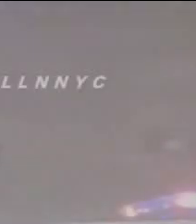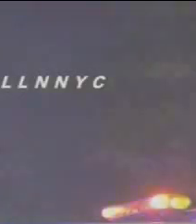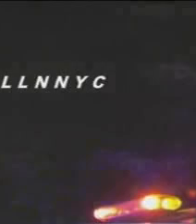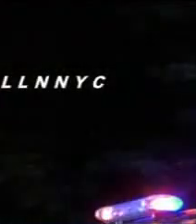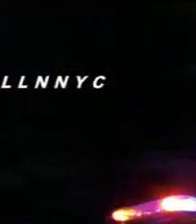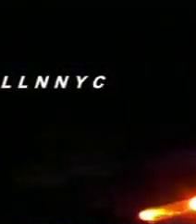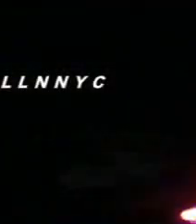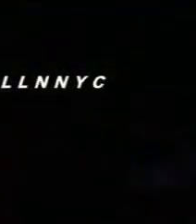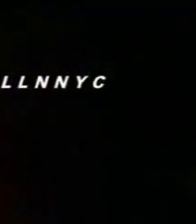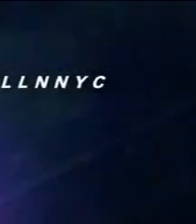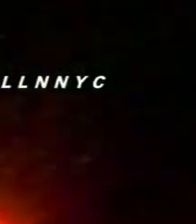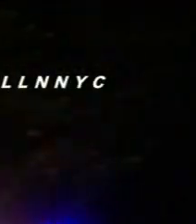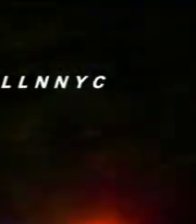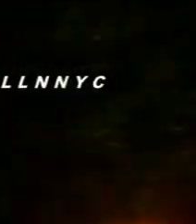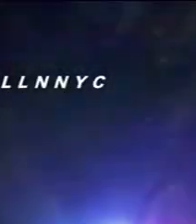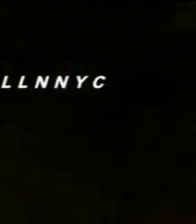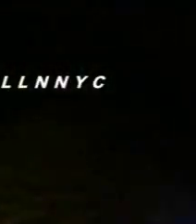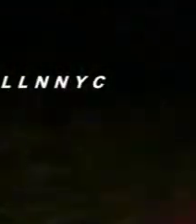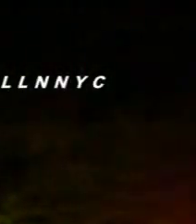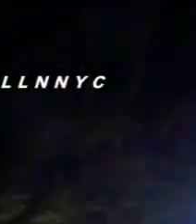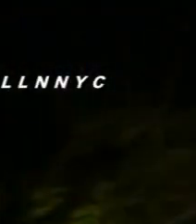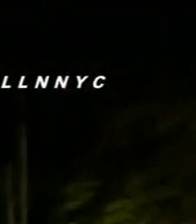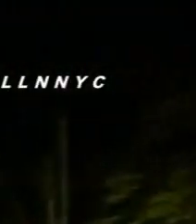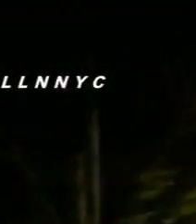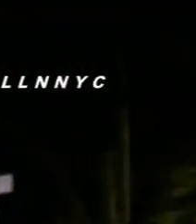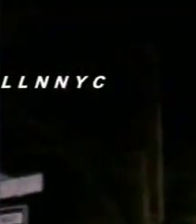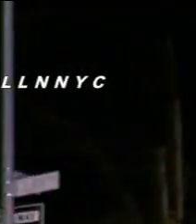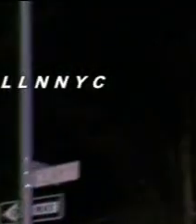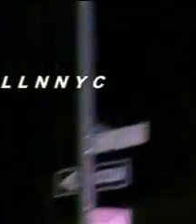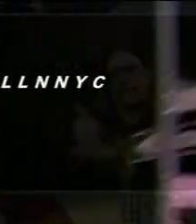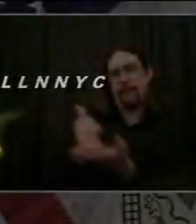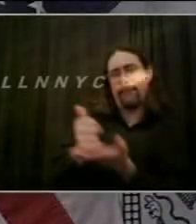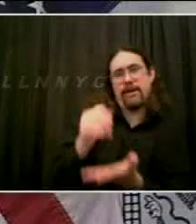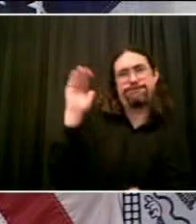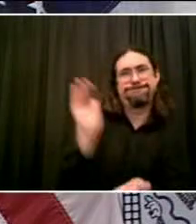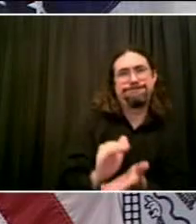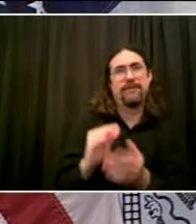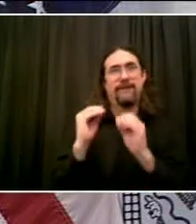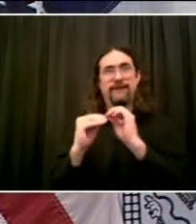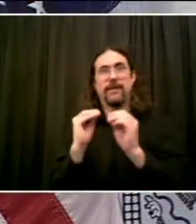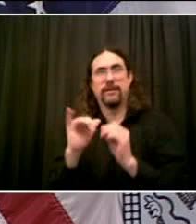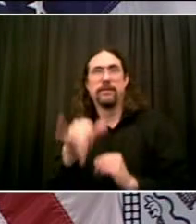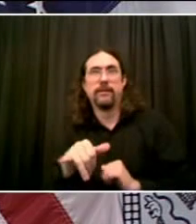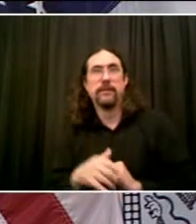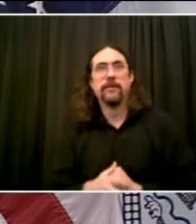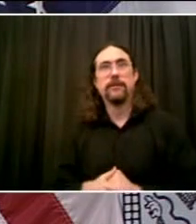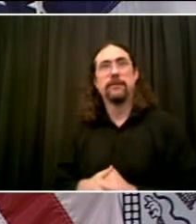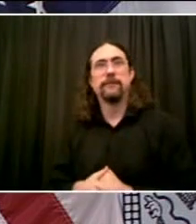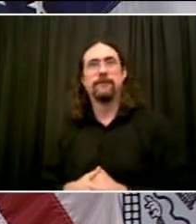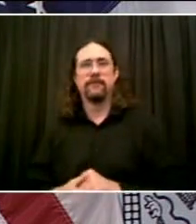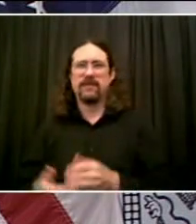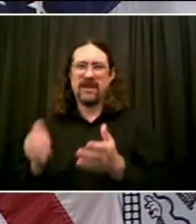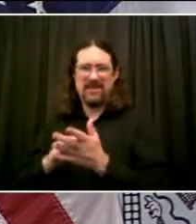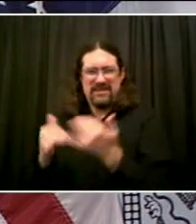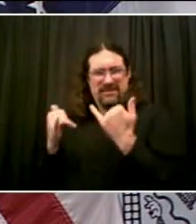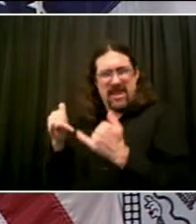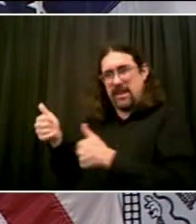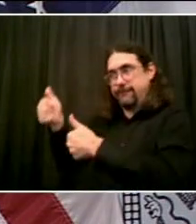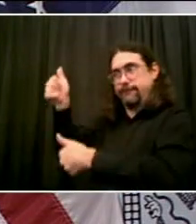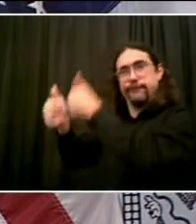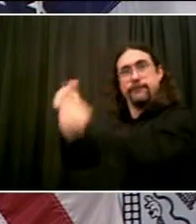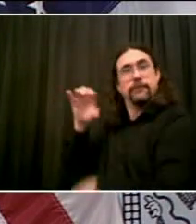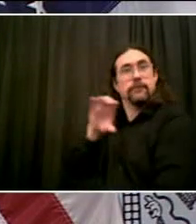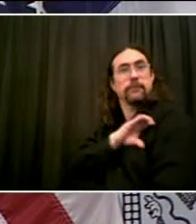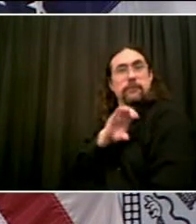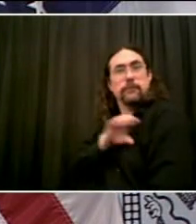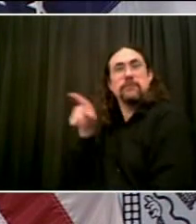and a man. The bloody weekend prompting Mayor de Blasio to take action. We're going to put more and more resources into the cure violence